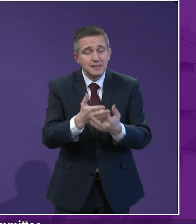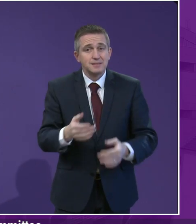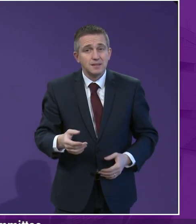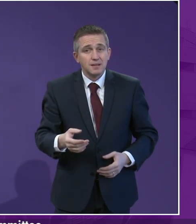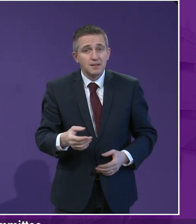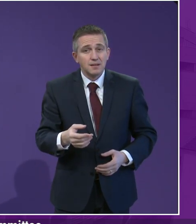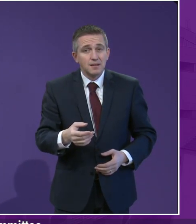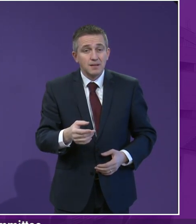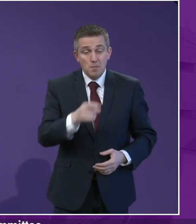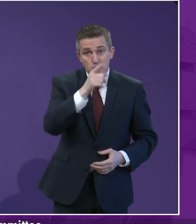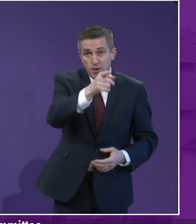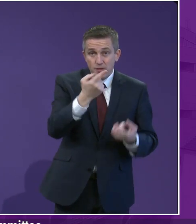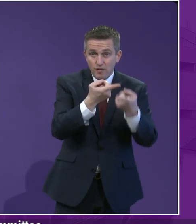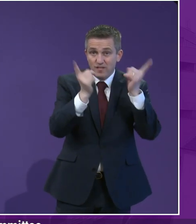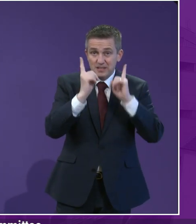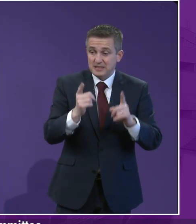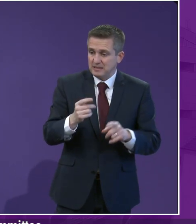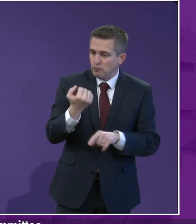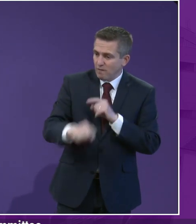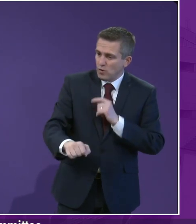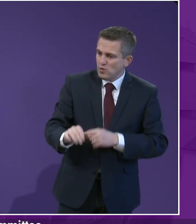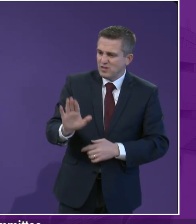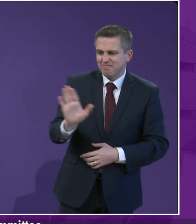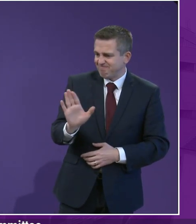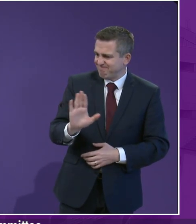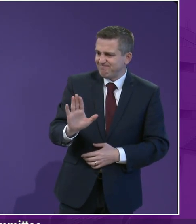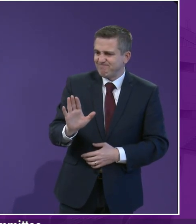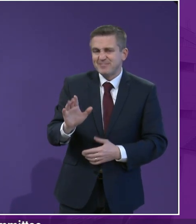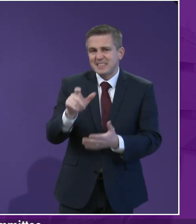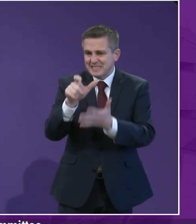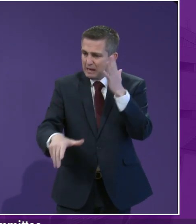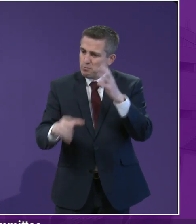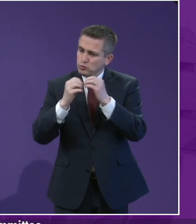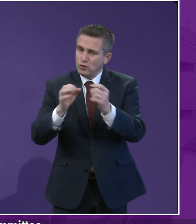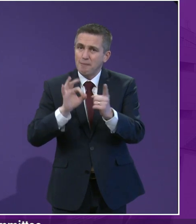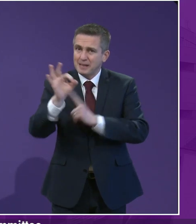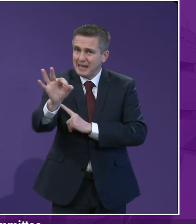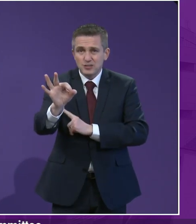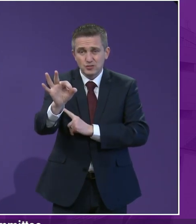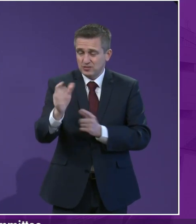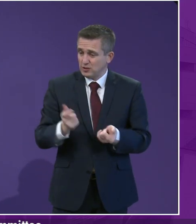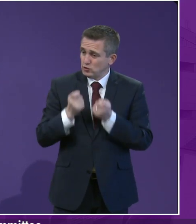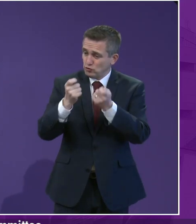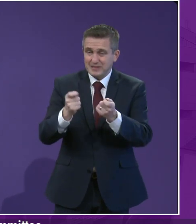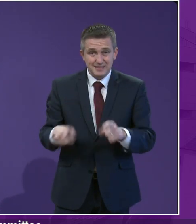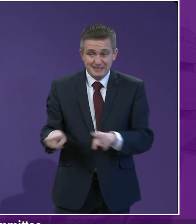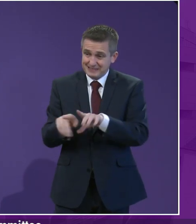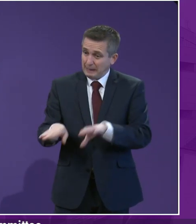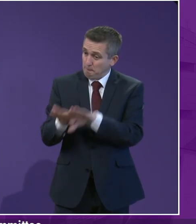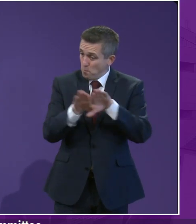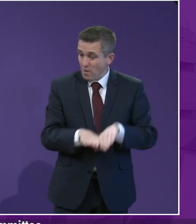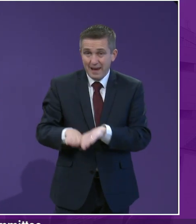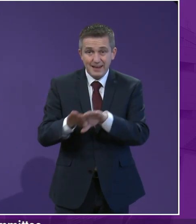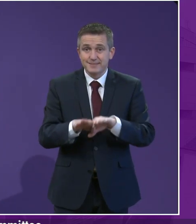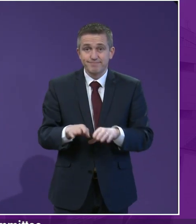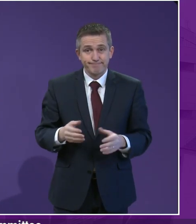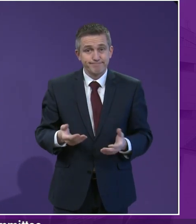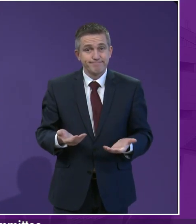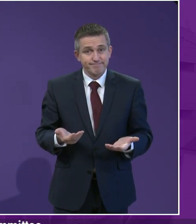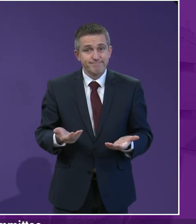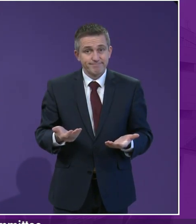constantly try to engage with the disability office to try and explain this really non-linear stretched out process that she had